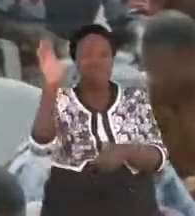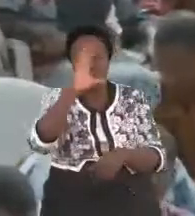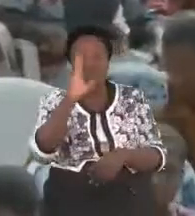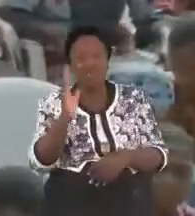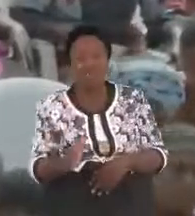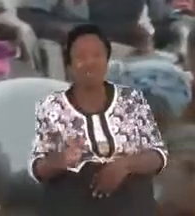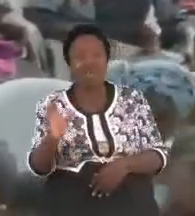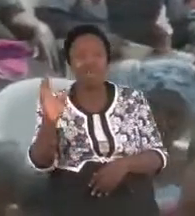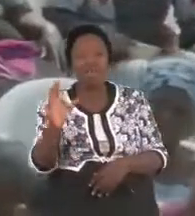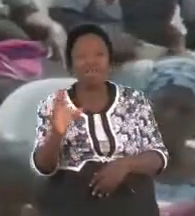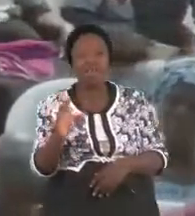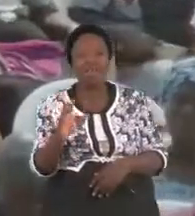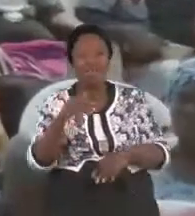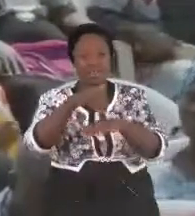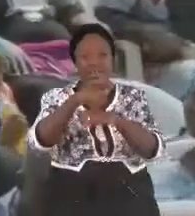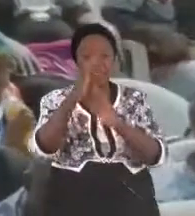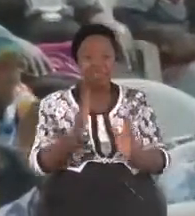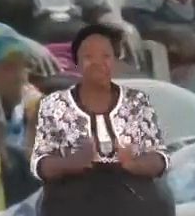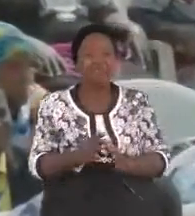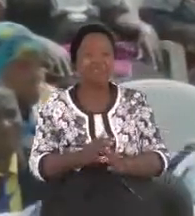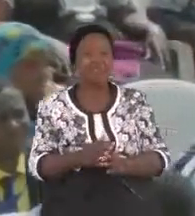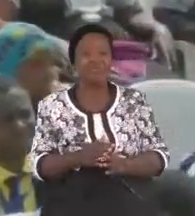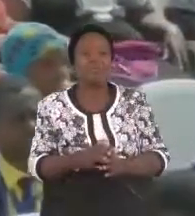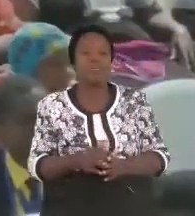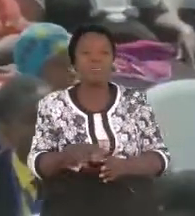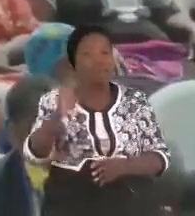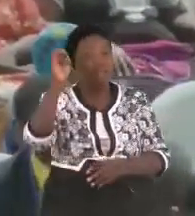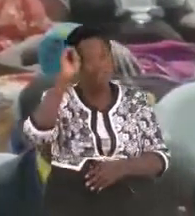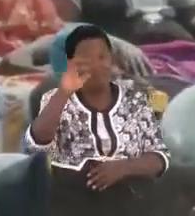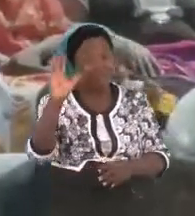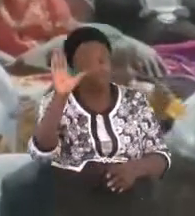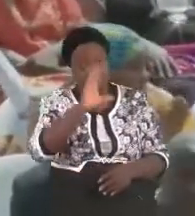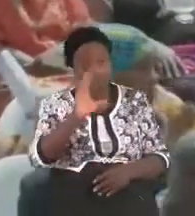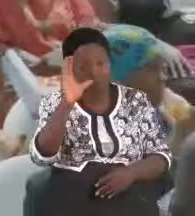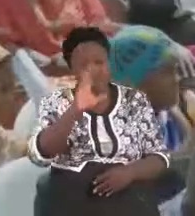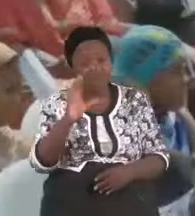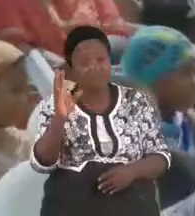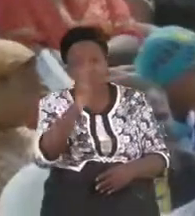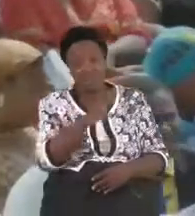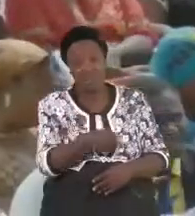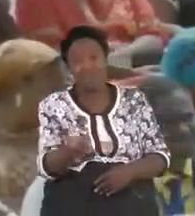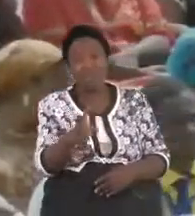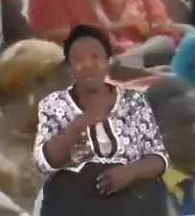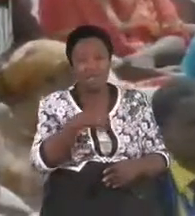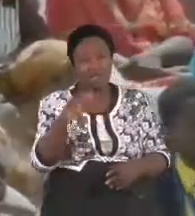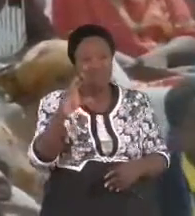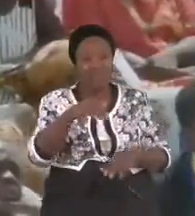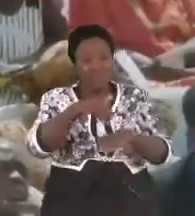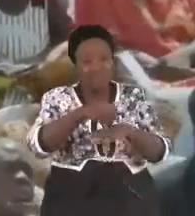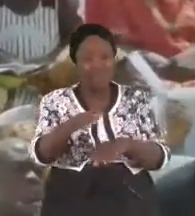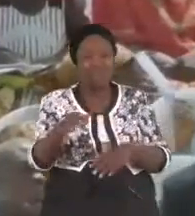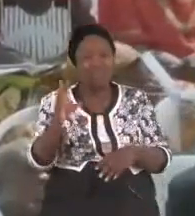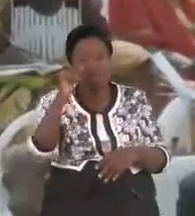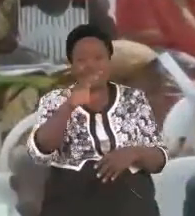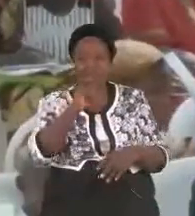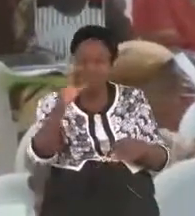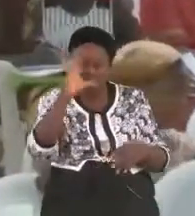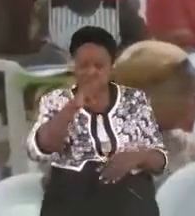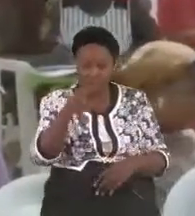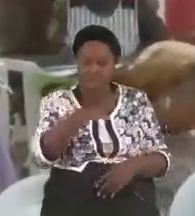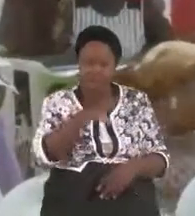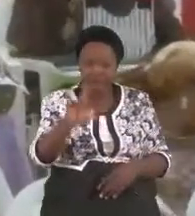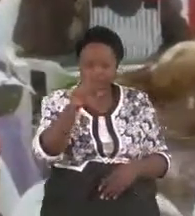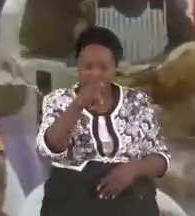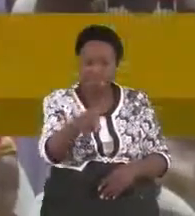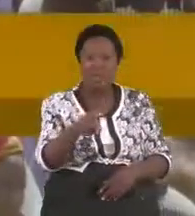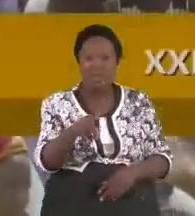He sought them and then he sent them. He has sought you and he has found you. And he says,